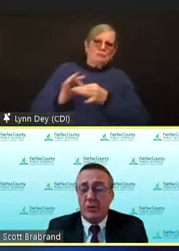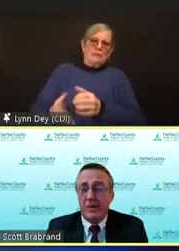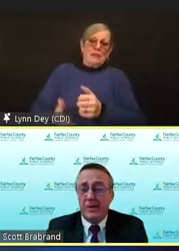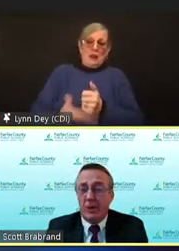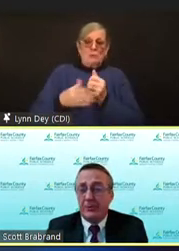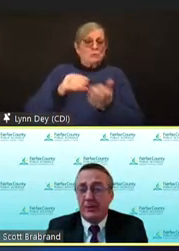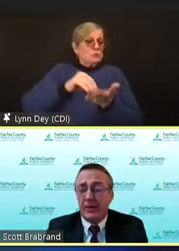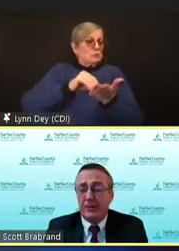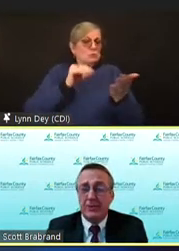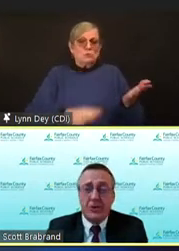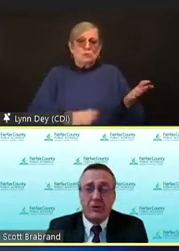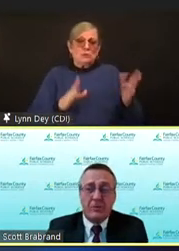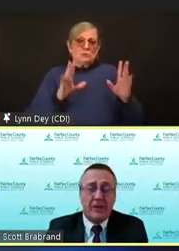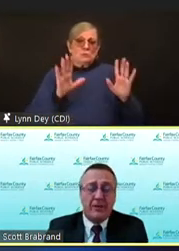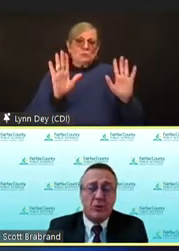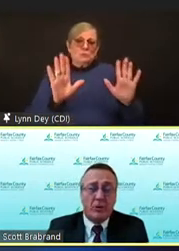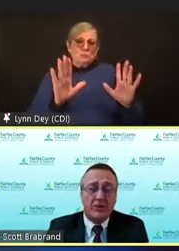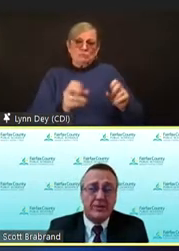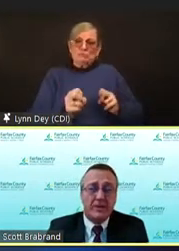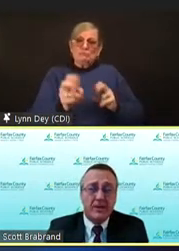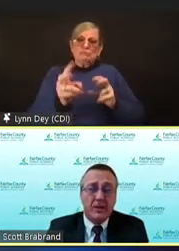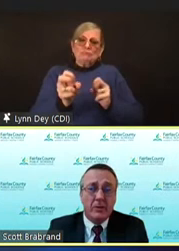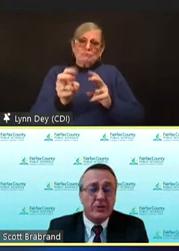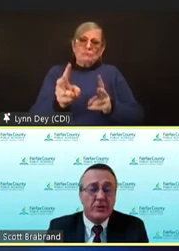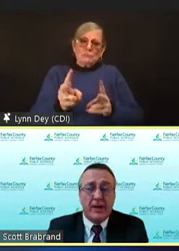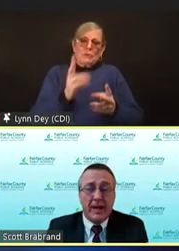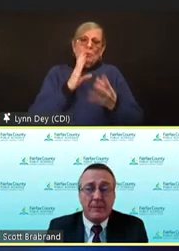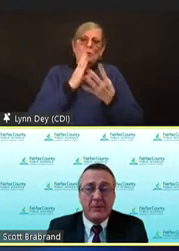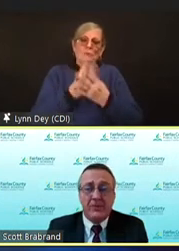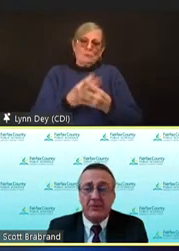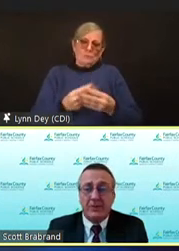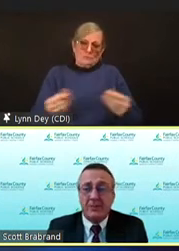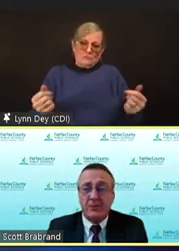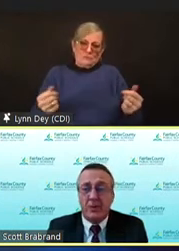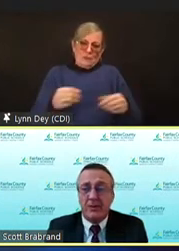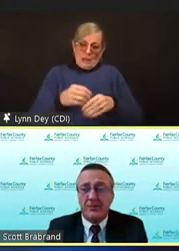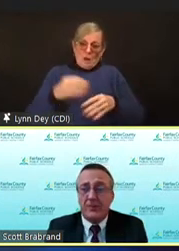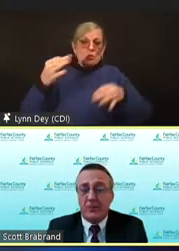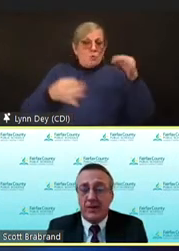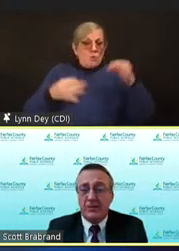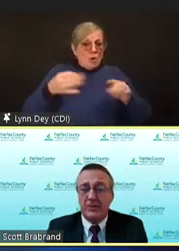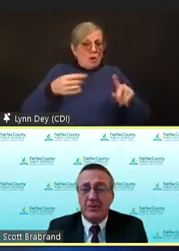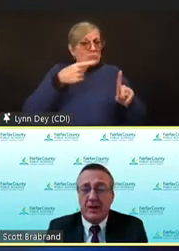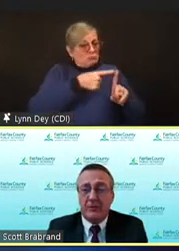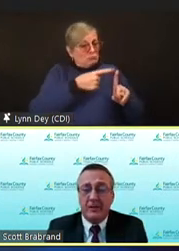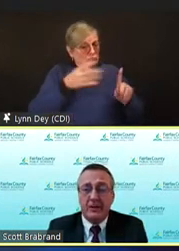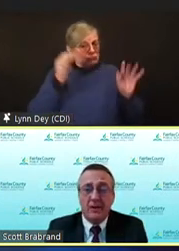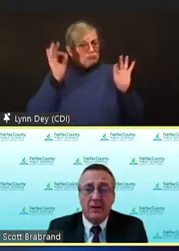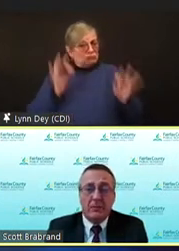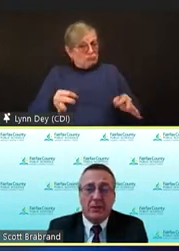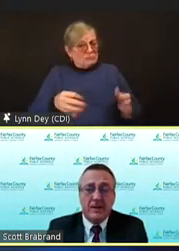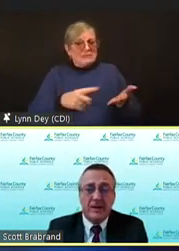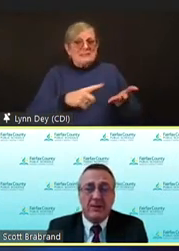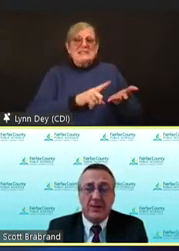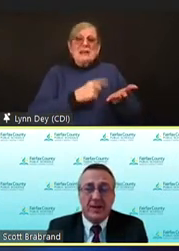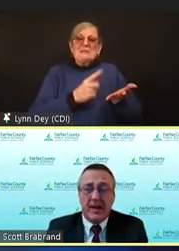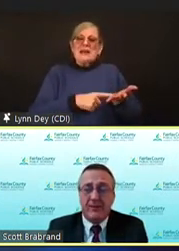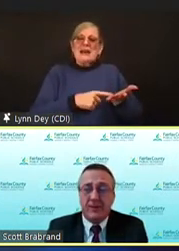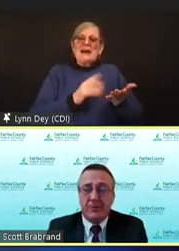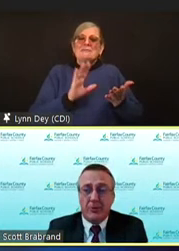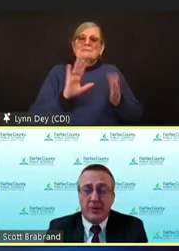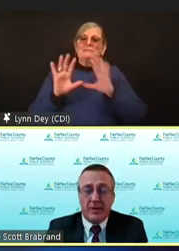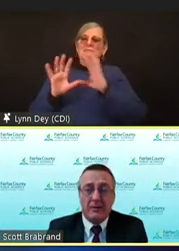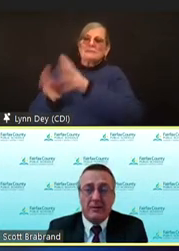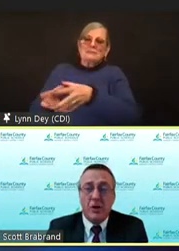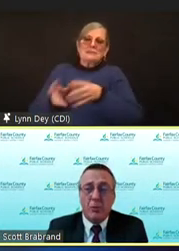issue will be ultimately resolved by the courts, which is what happens sometimes when different branches of government believe that they have